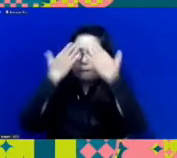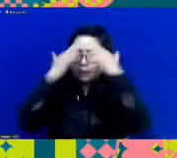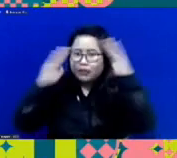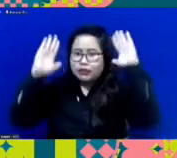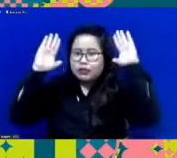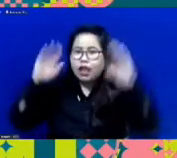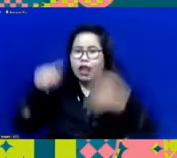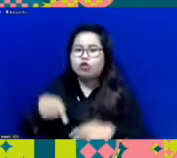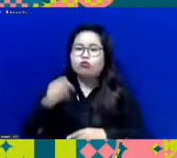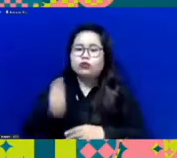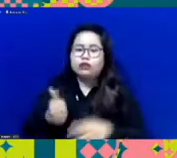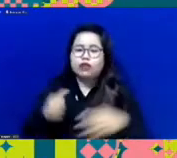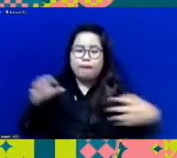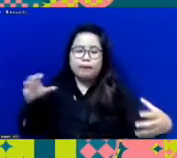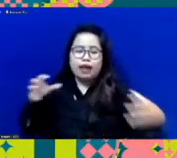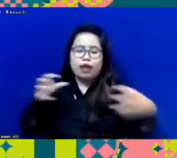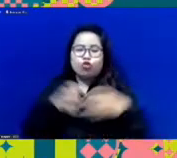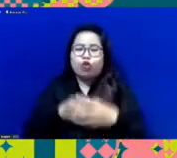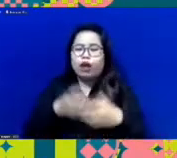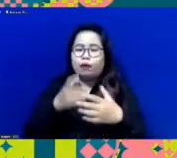the world?